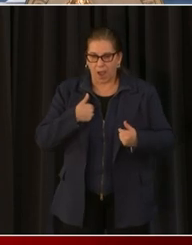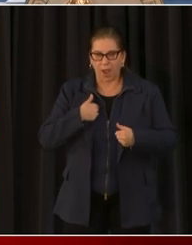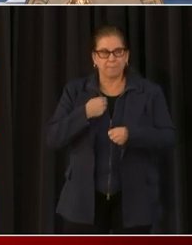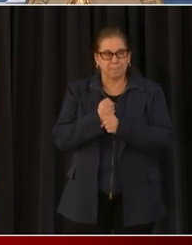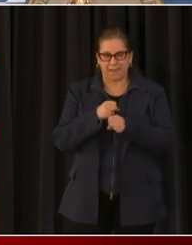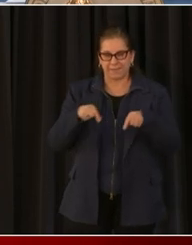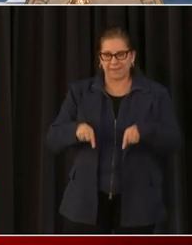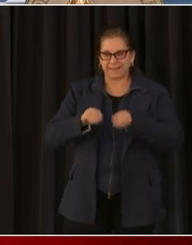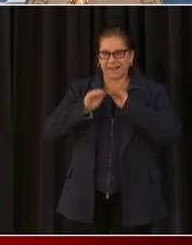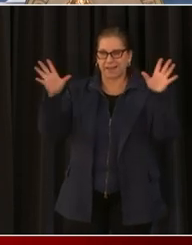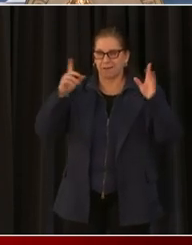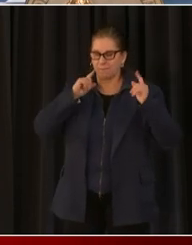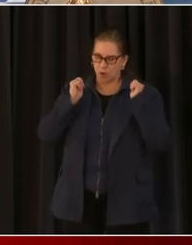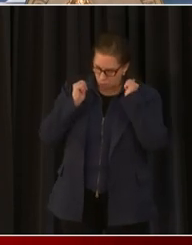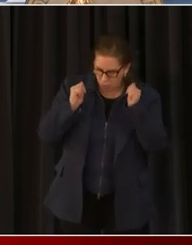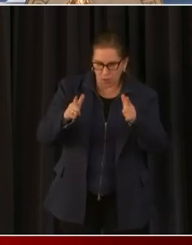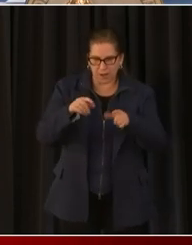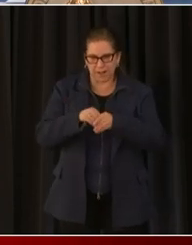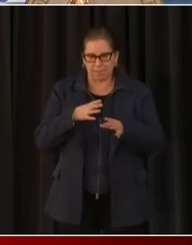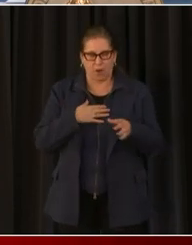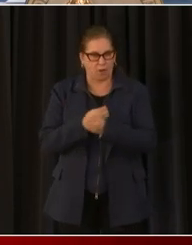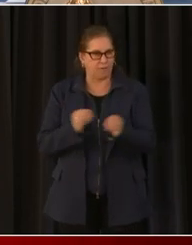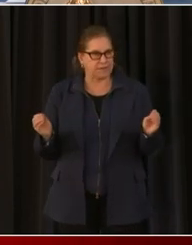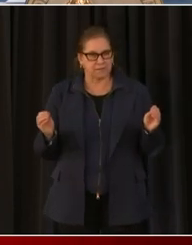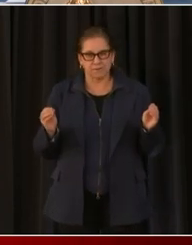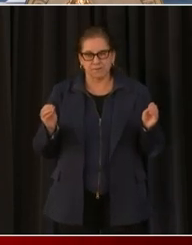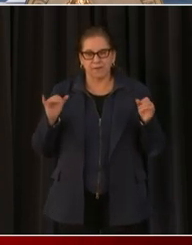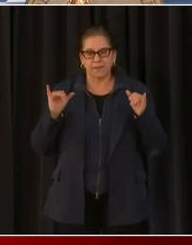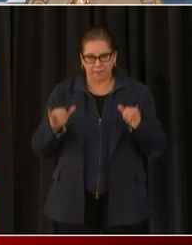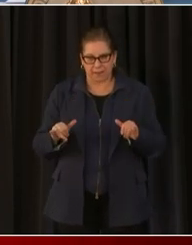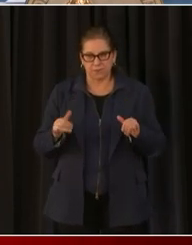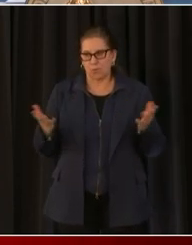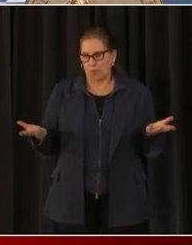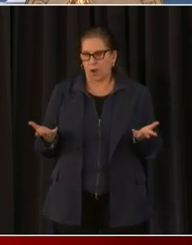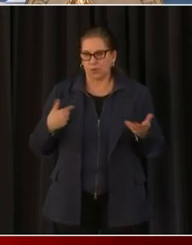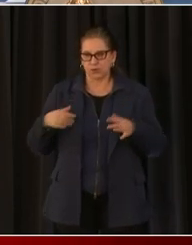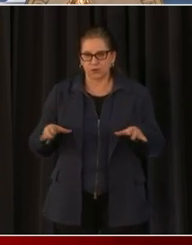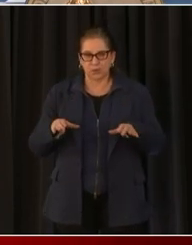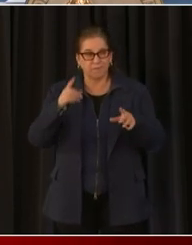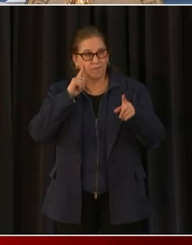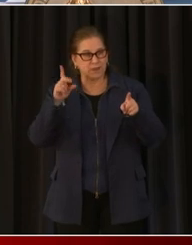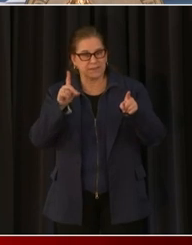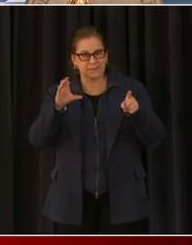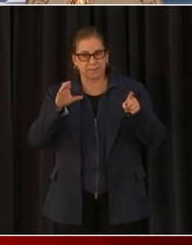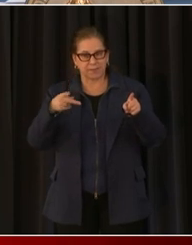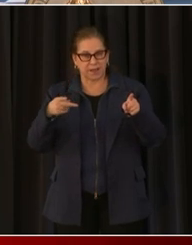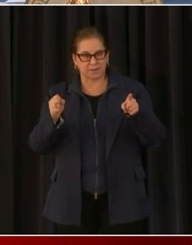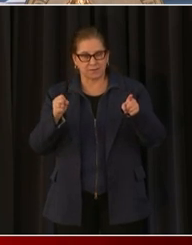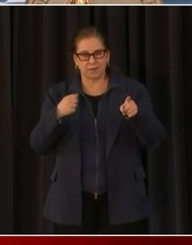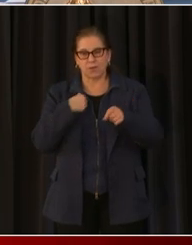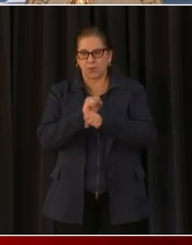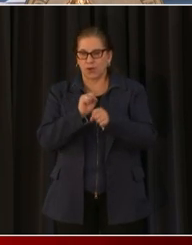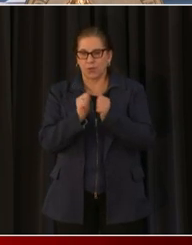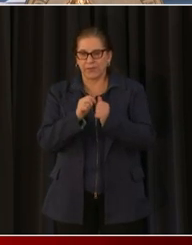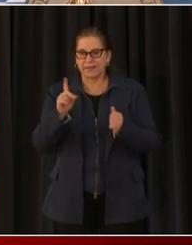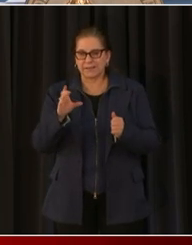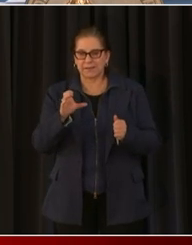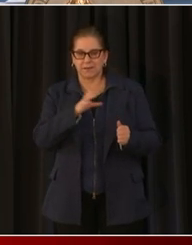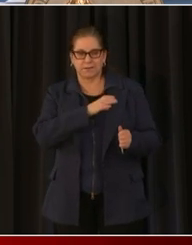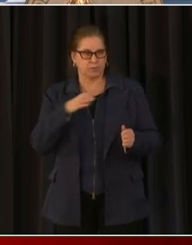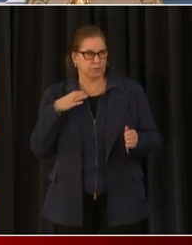our offices and working with DC Public Schools, but also working with DC Public Charter